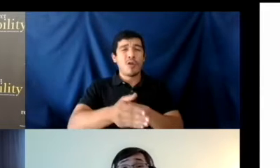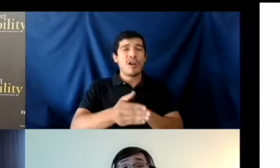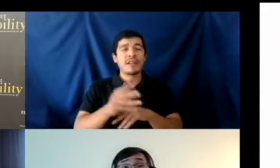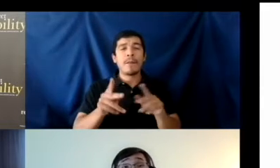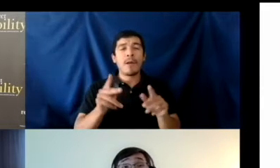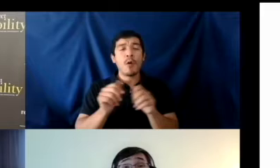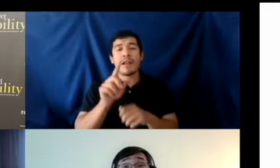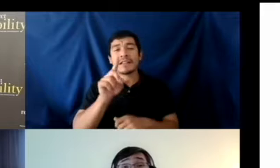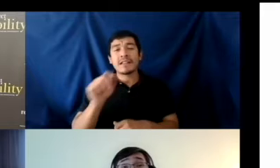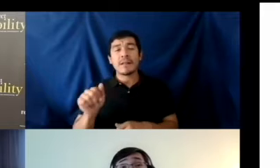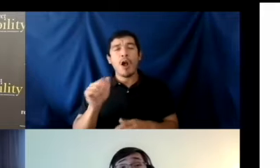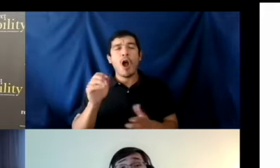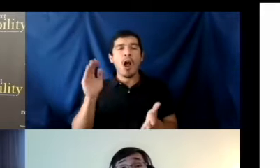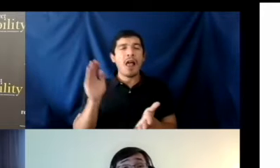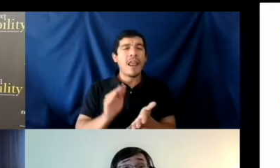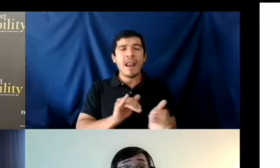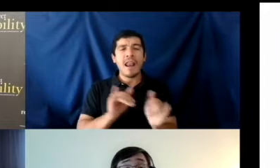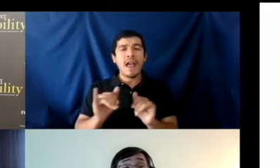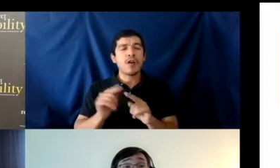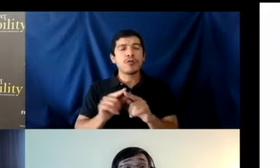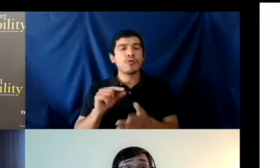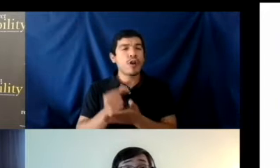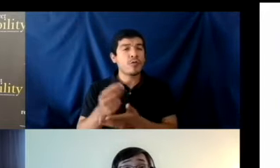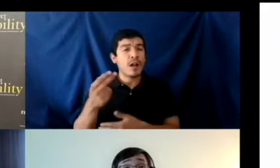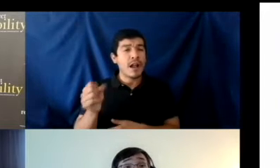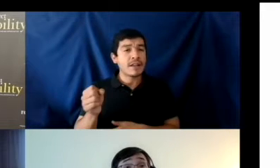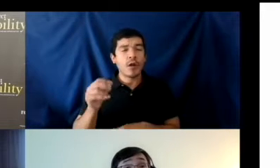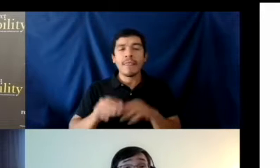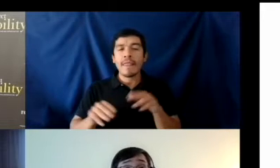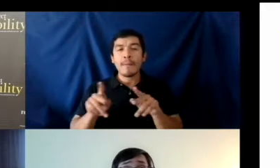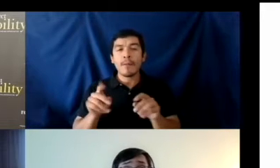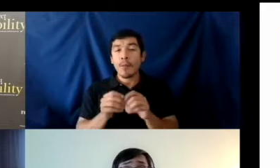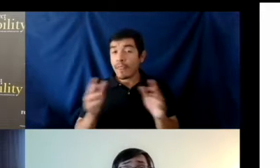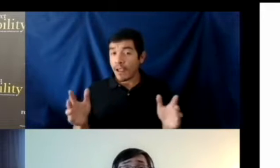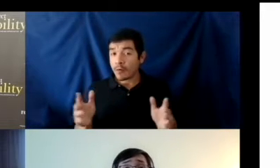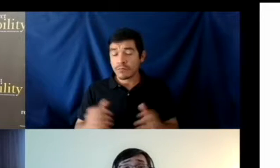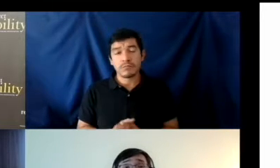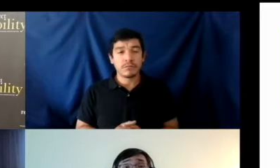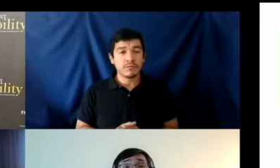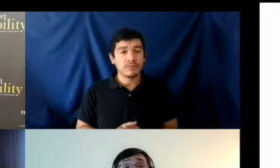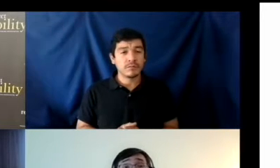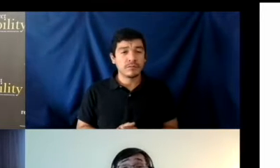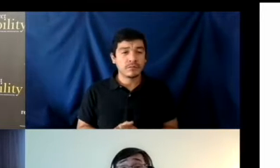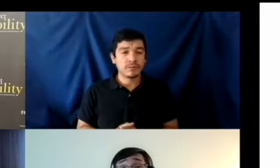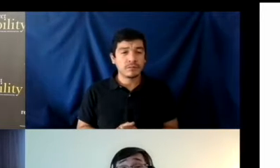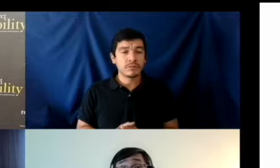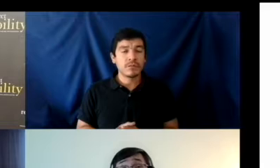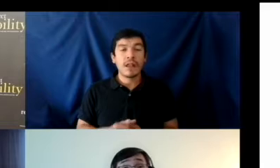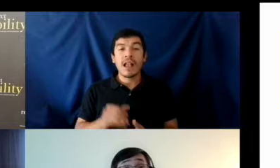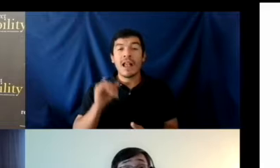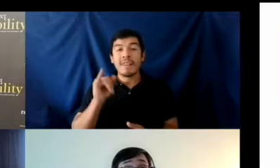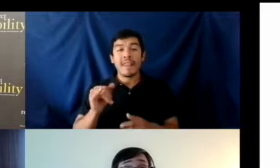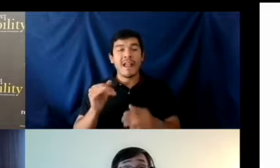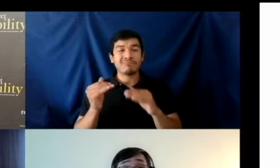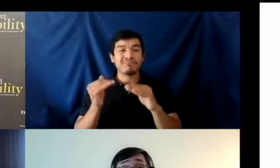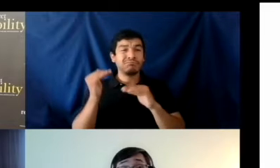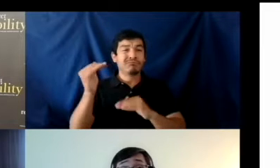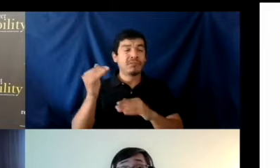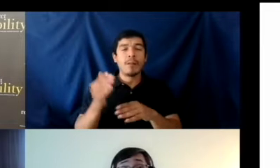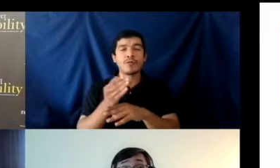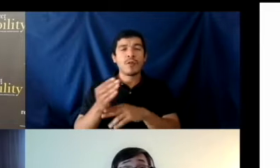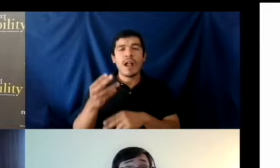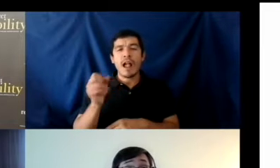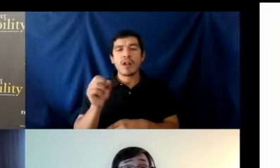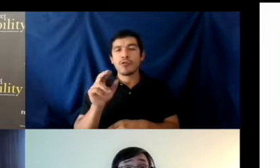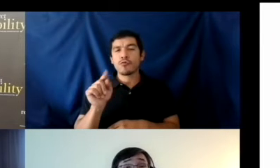with disabilities are less likely to graduate high school than students without disabilities. The discrepancy between high school graduation